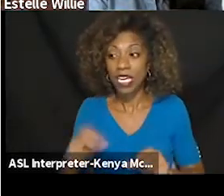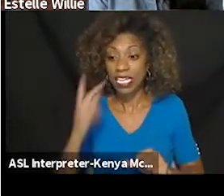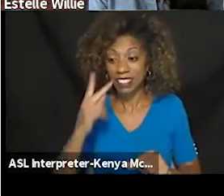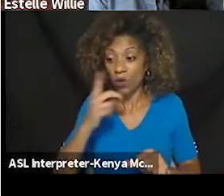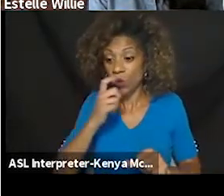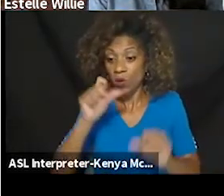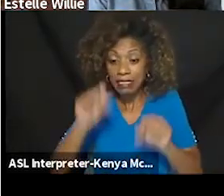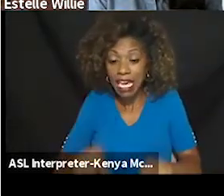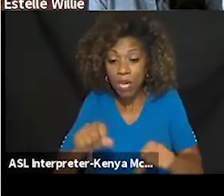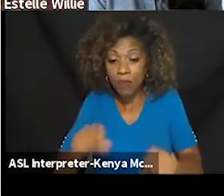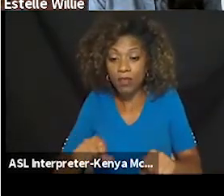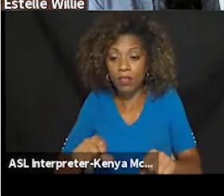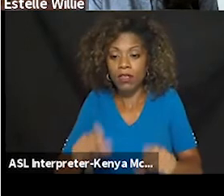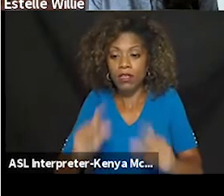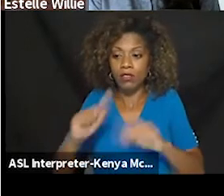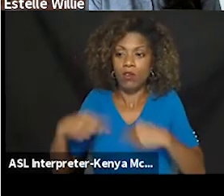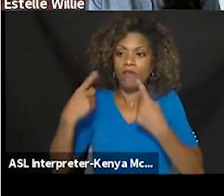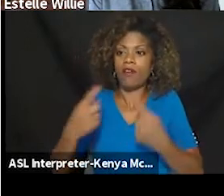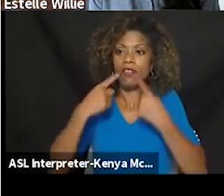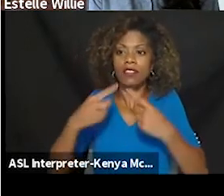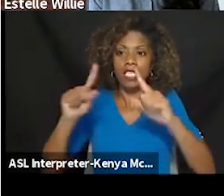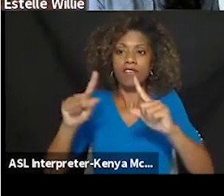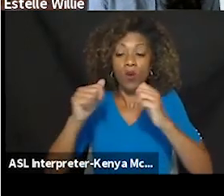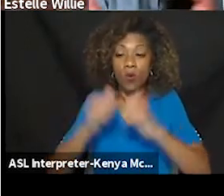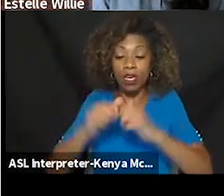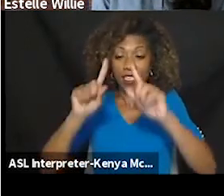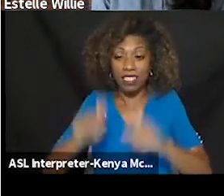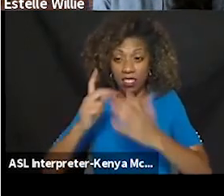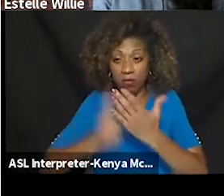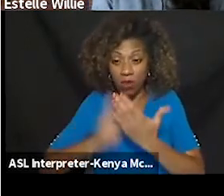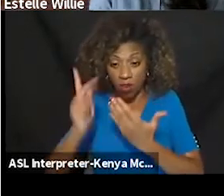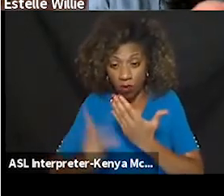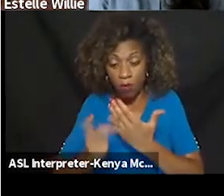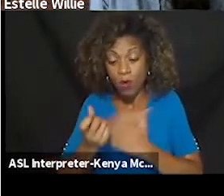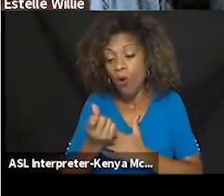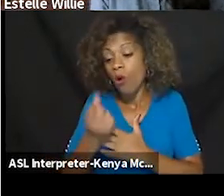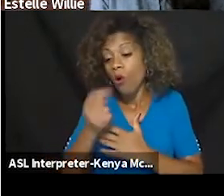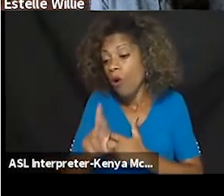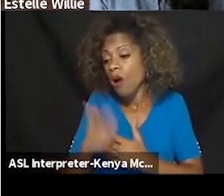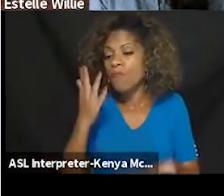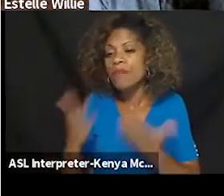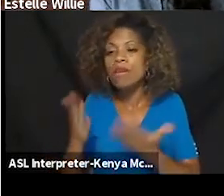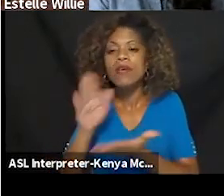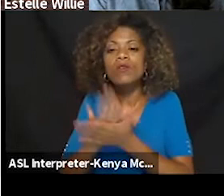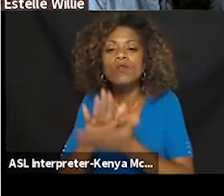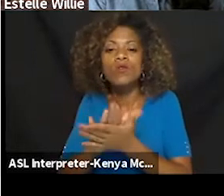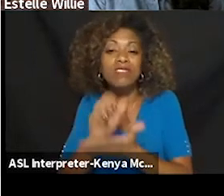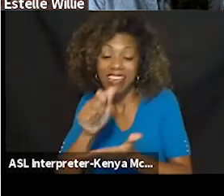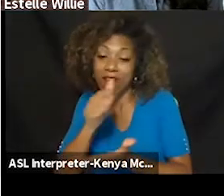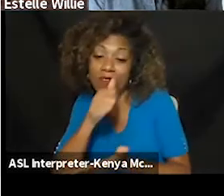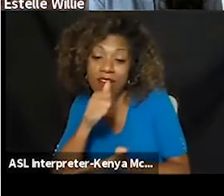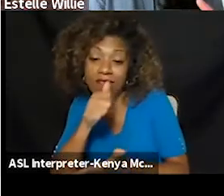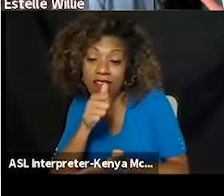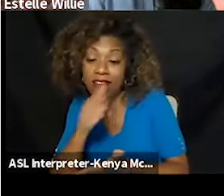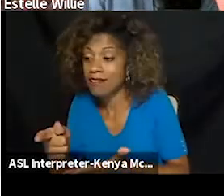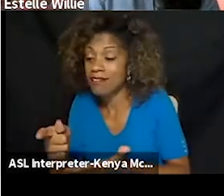what did it look like from an equity perspective for a school that wasn't necessarily a private school, didn't have all the resources, were they able to do this